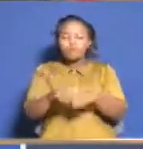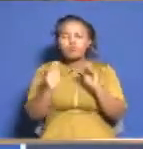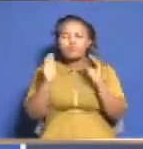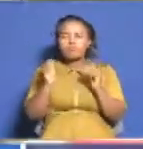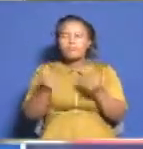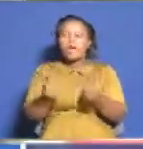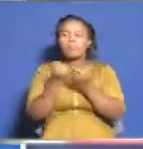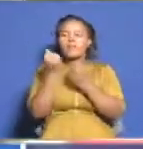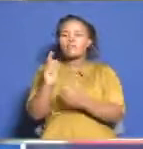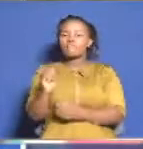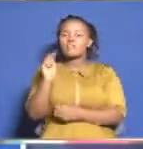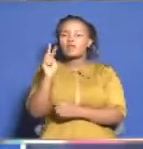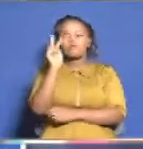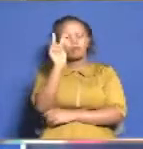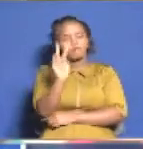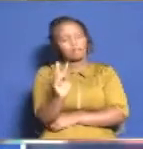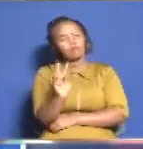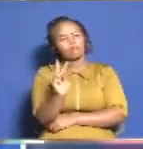kupitia runinga.